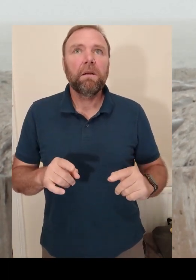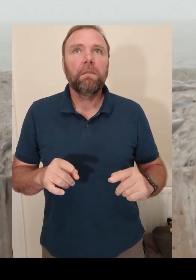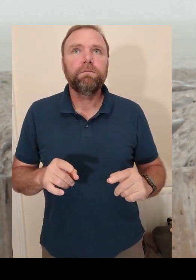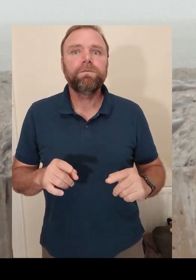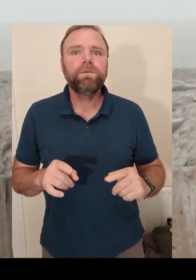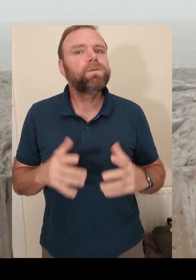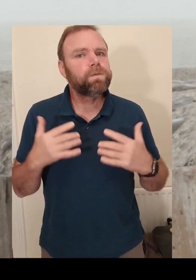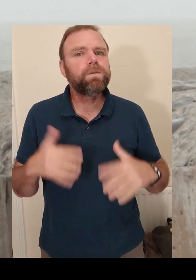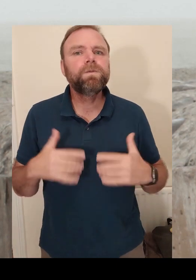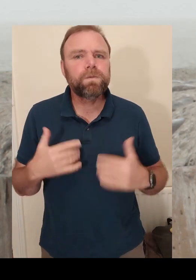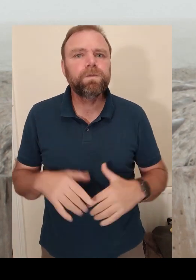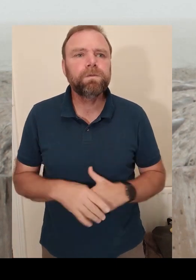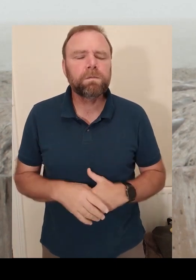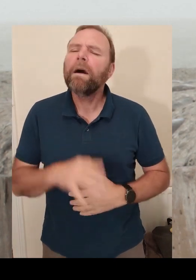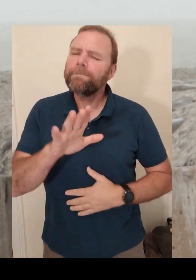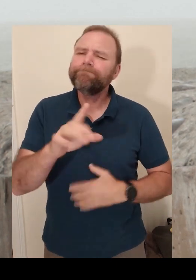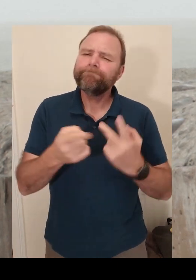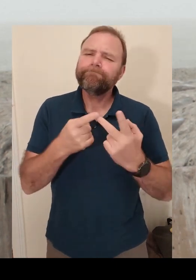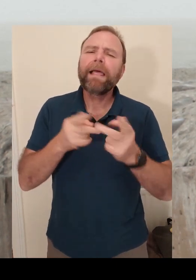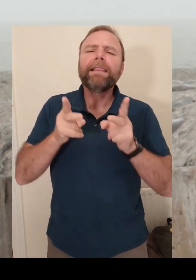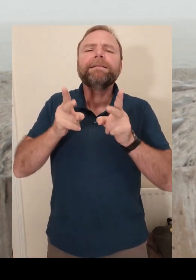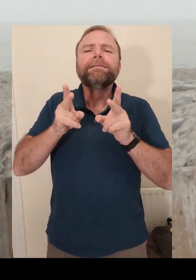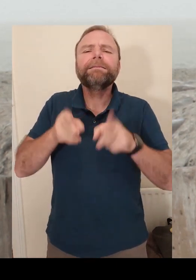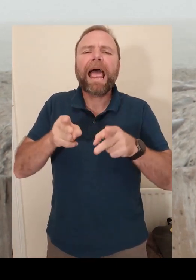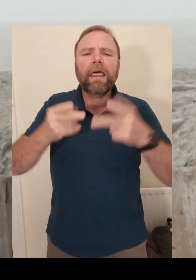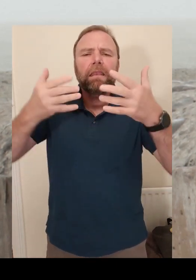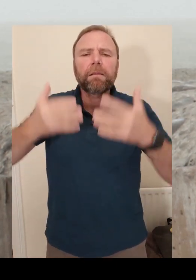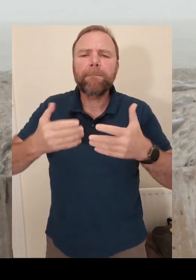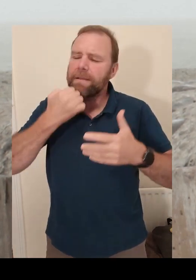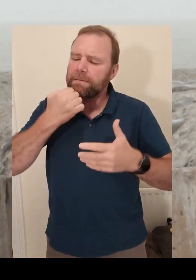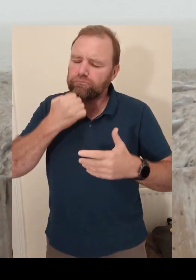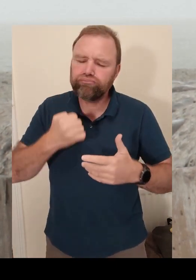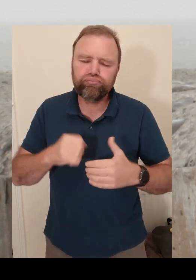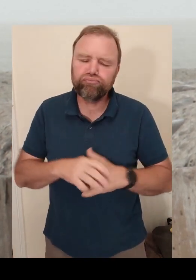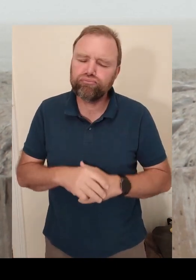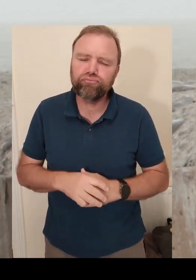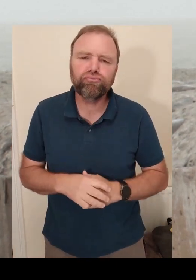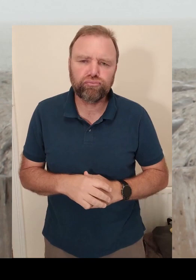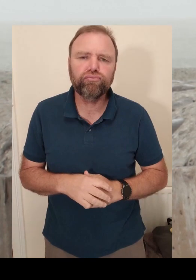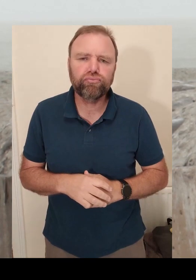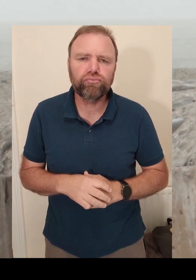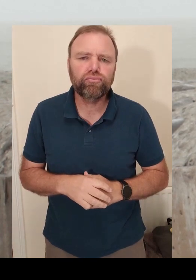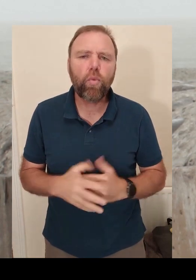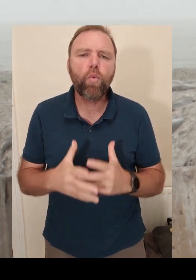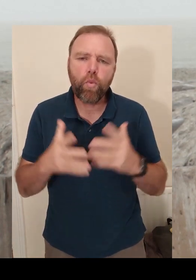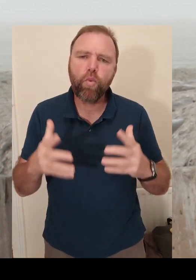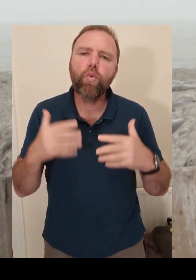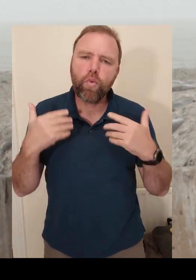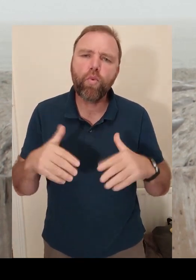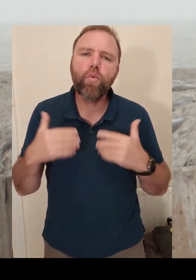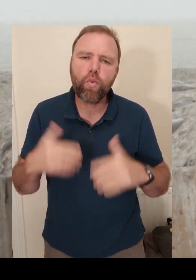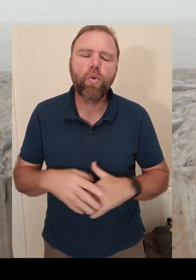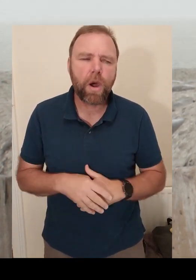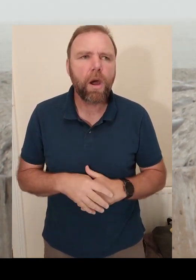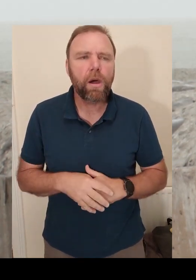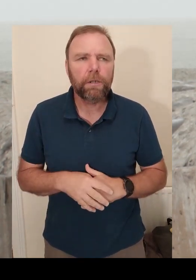know, and that's huge. That was huge. The death toll, announcing the death toll every day